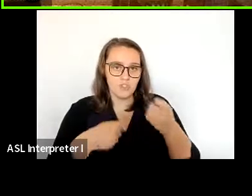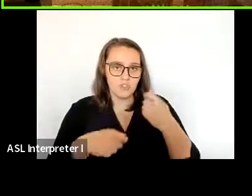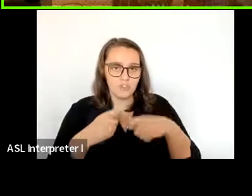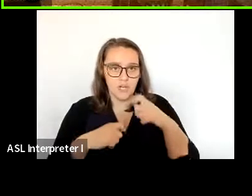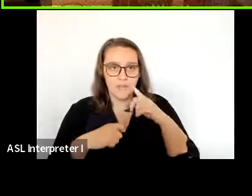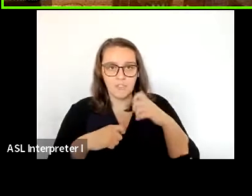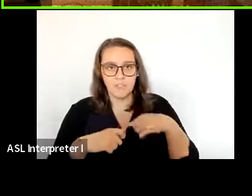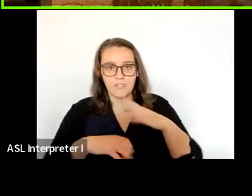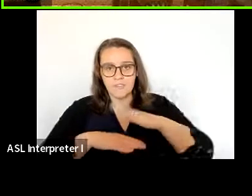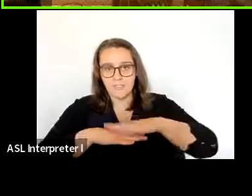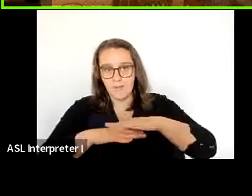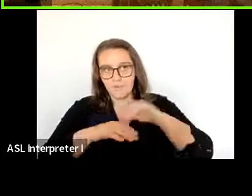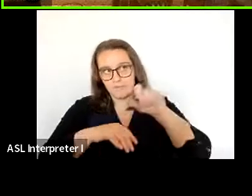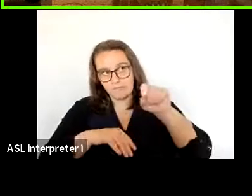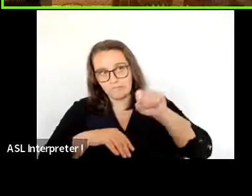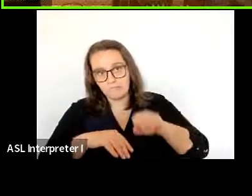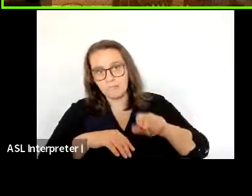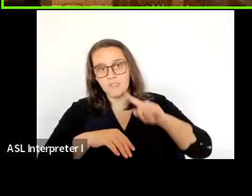of 2022.